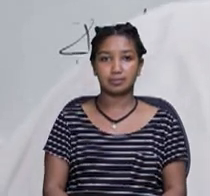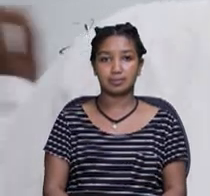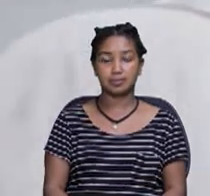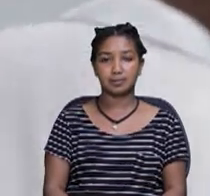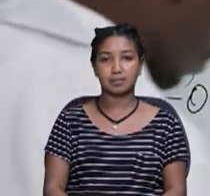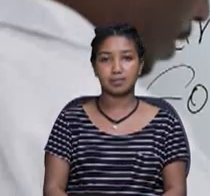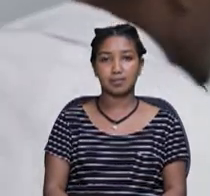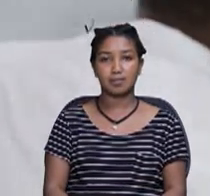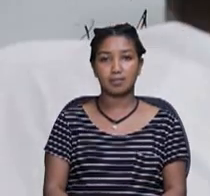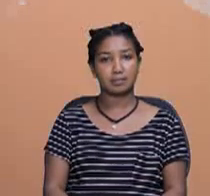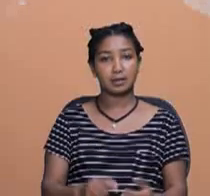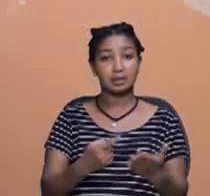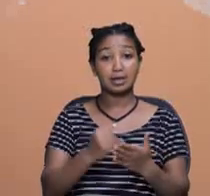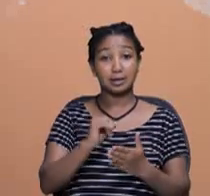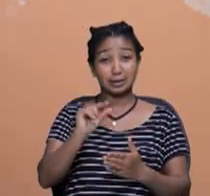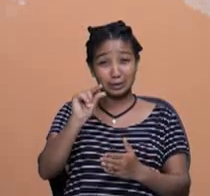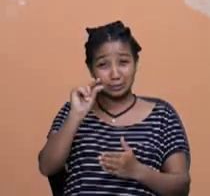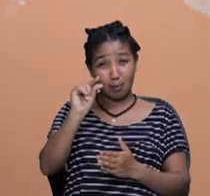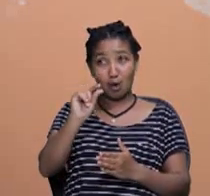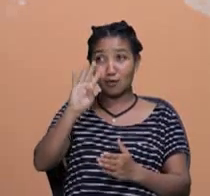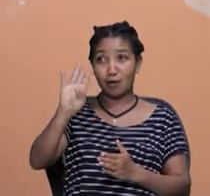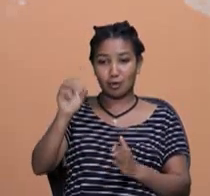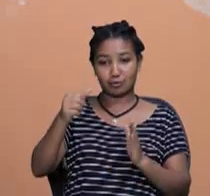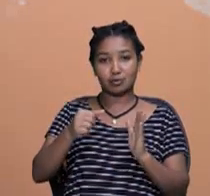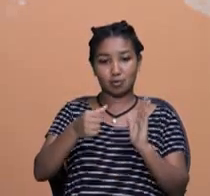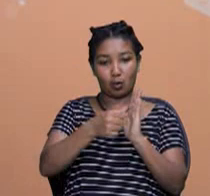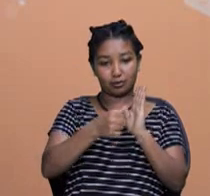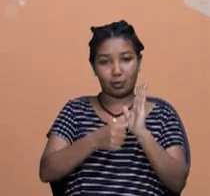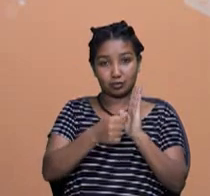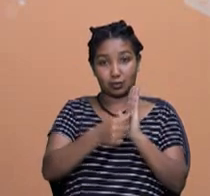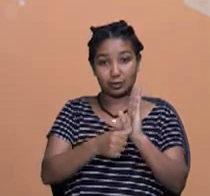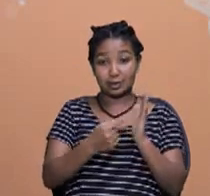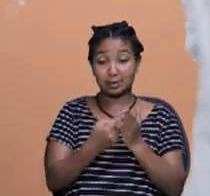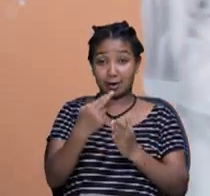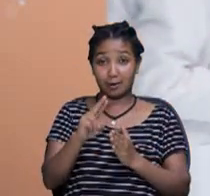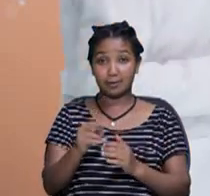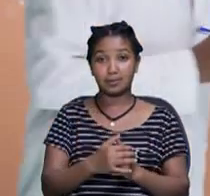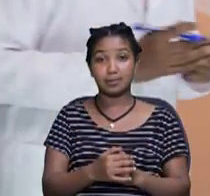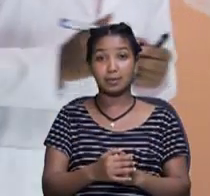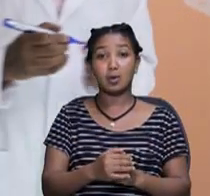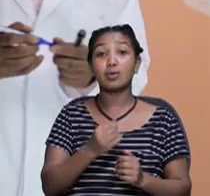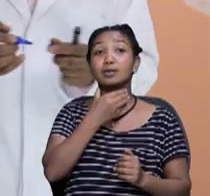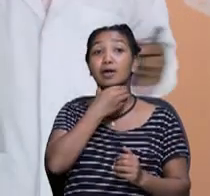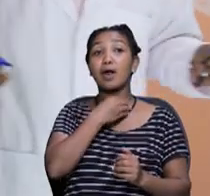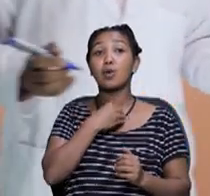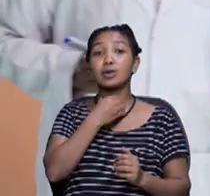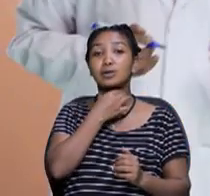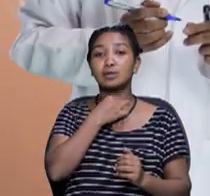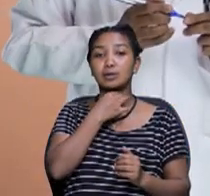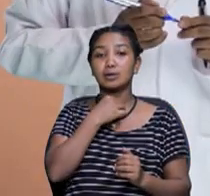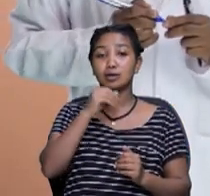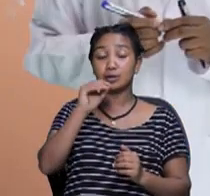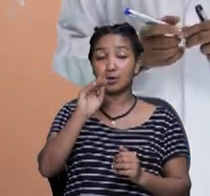It looks like this. There is small 4 dots. These are on the thyroid gland.